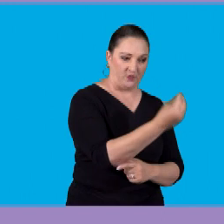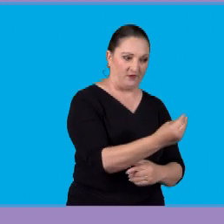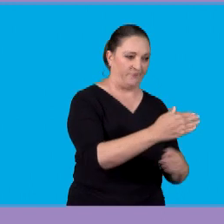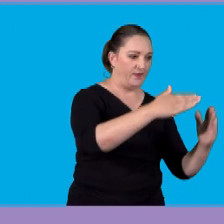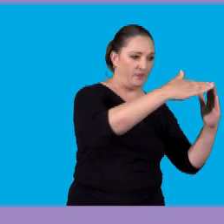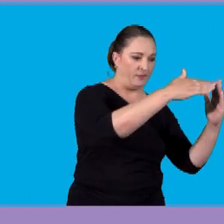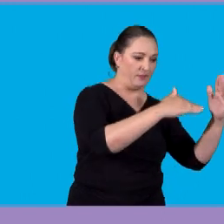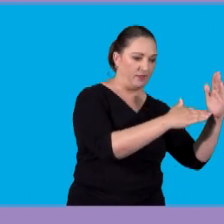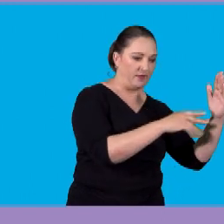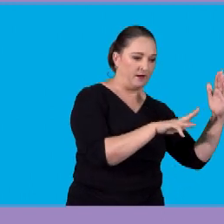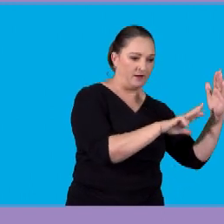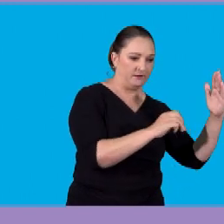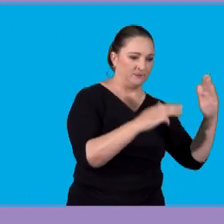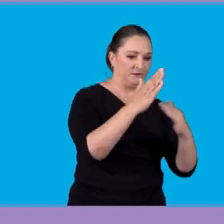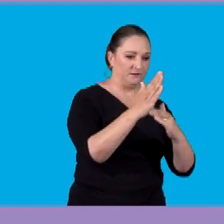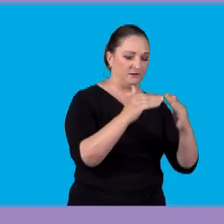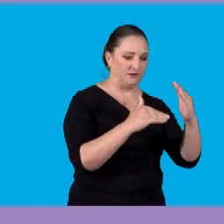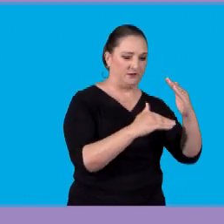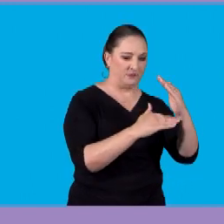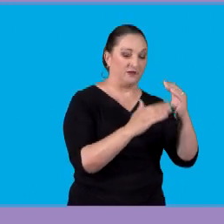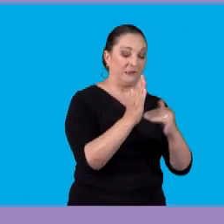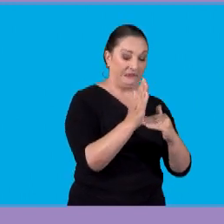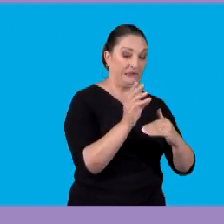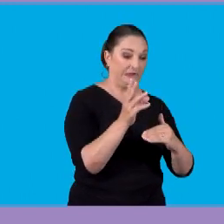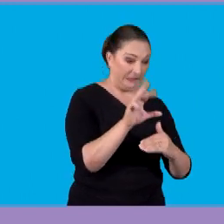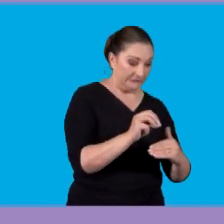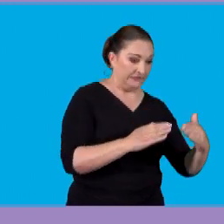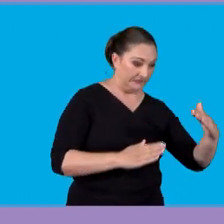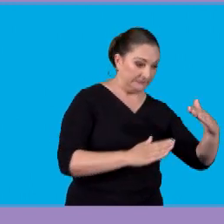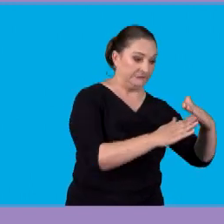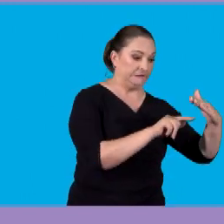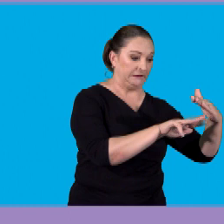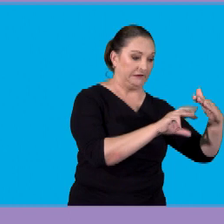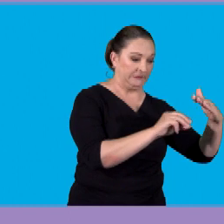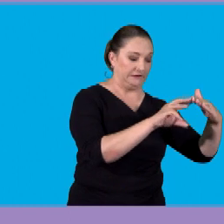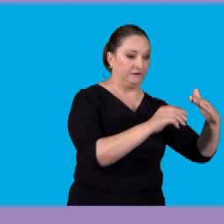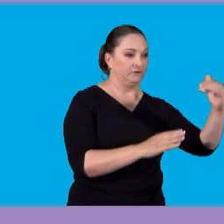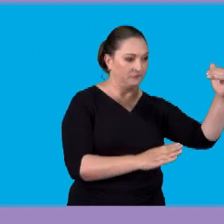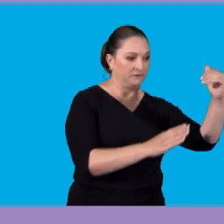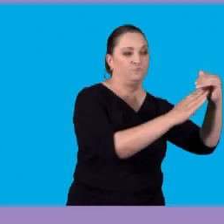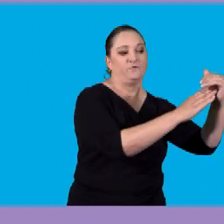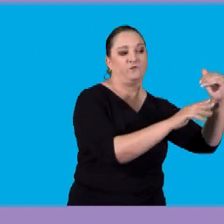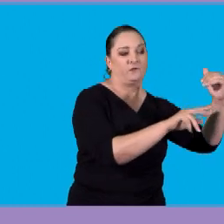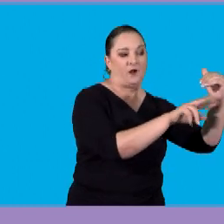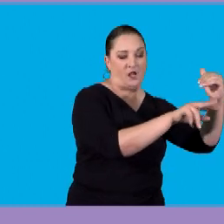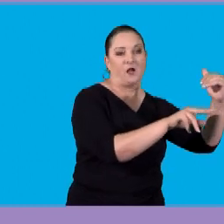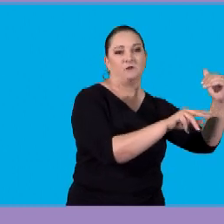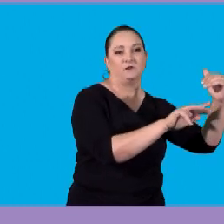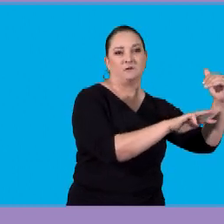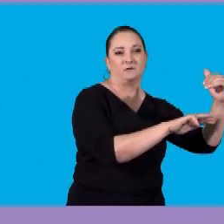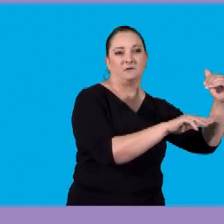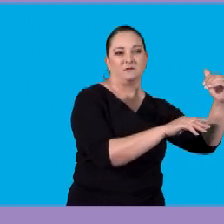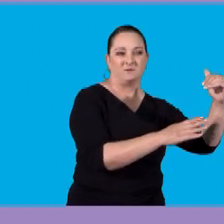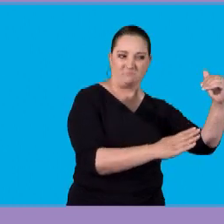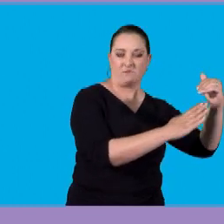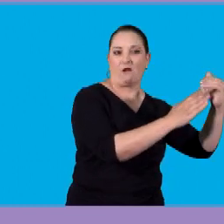The diagonals are equal and they meet at 90 degrees and they bisect the opposite angles.